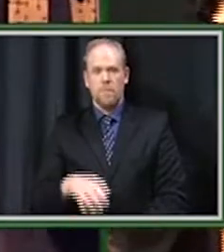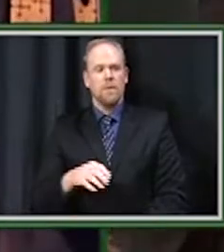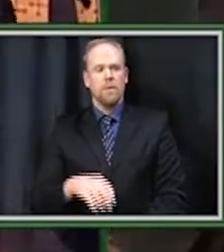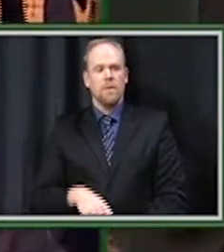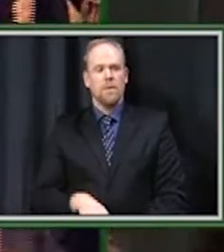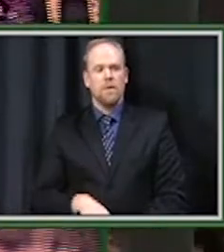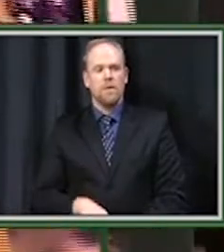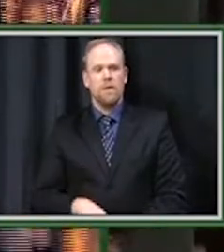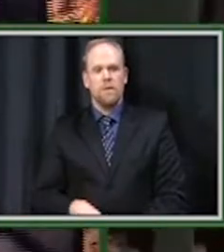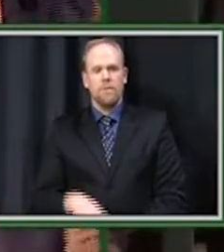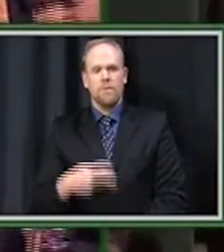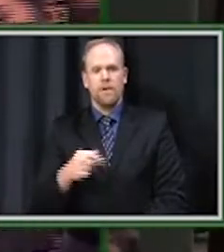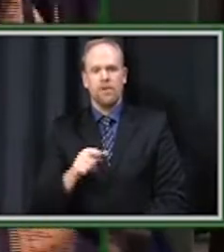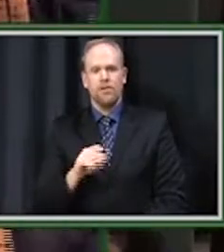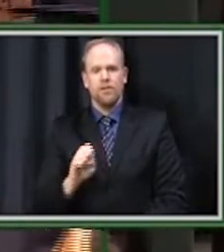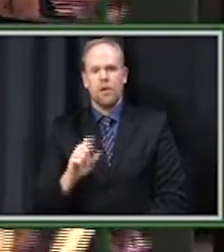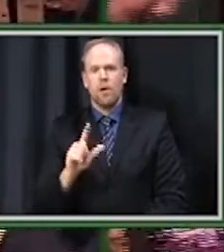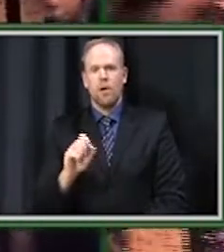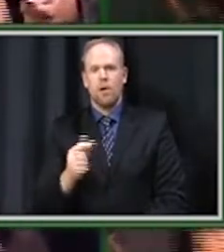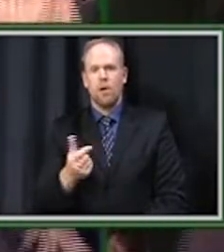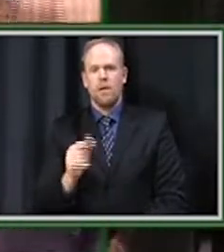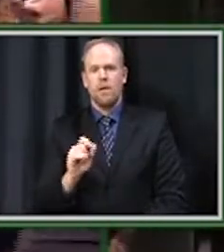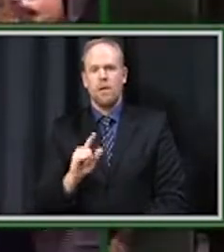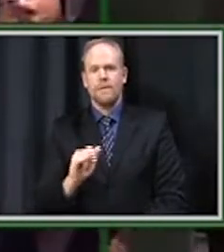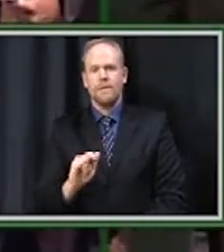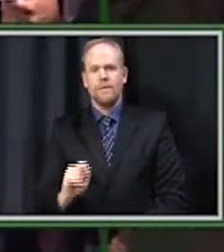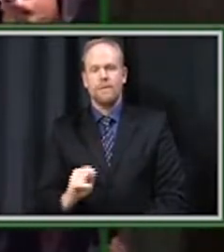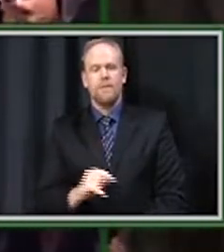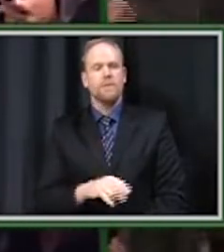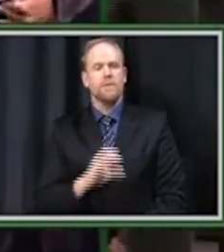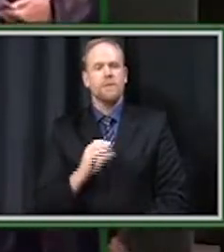Longest. Chelsea Scatchard.